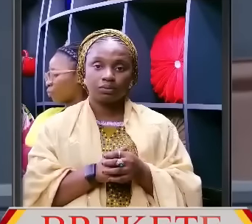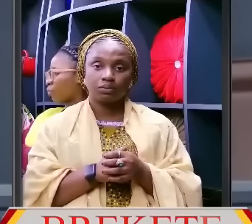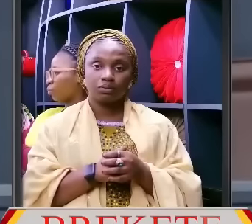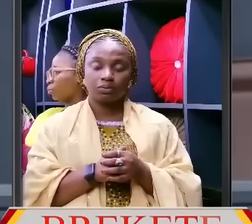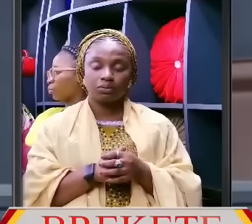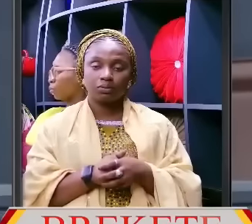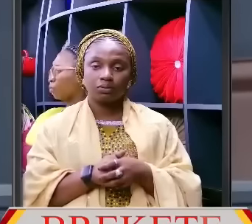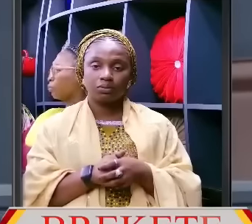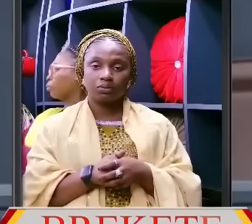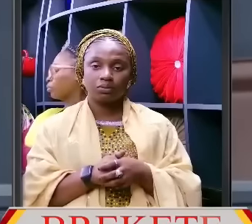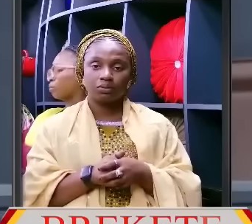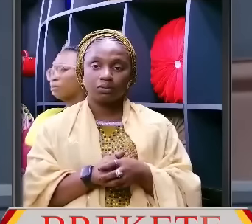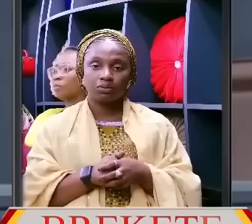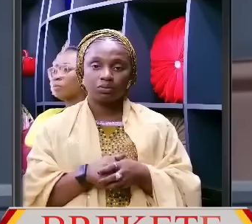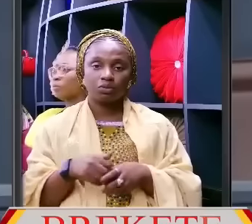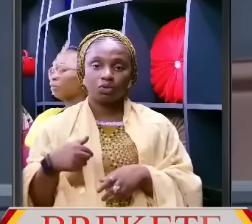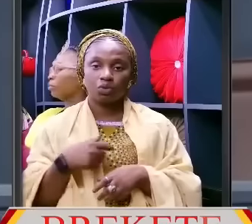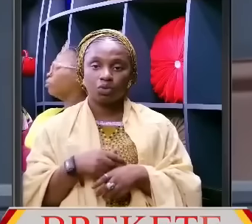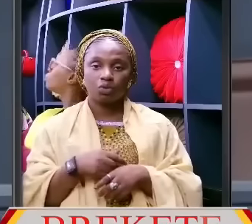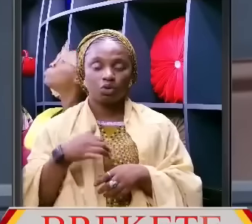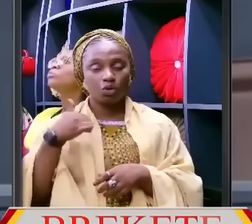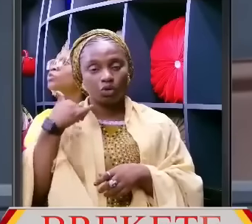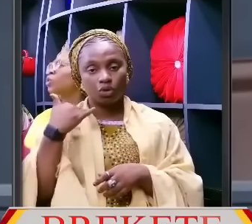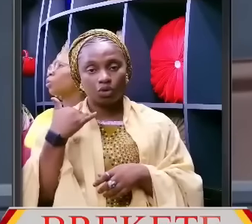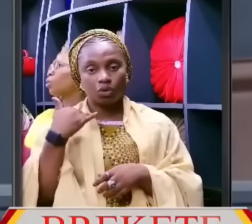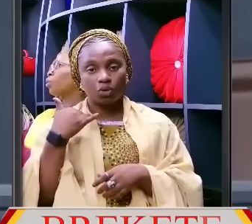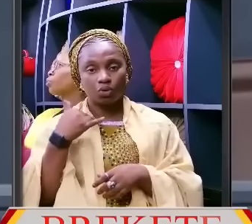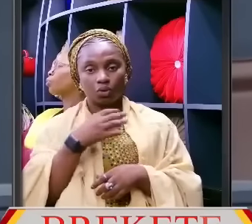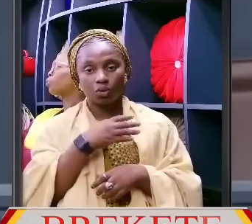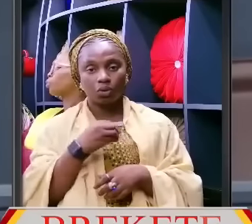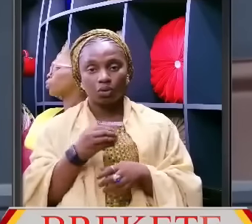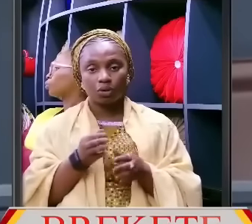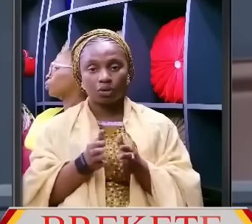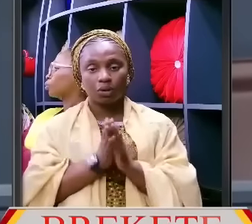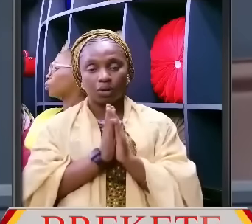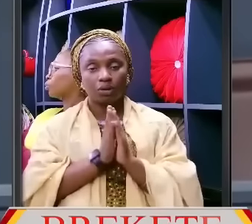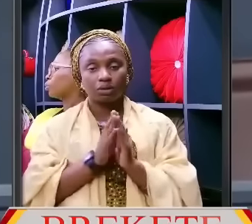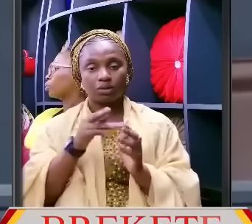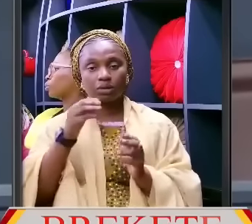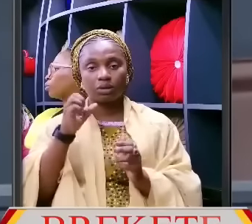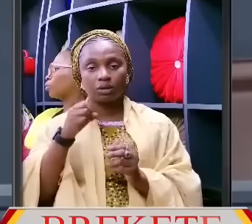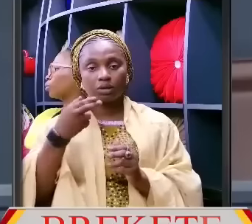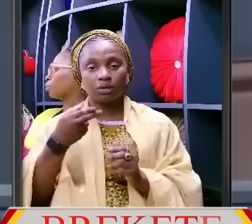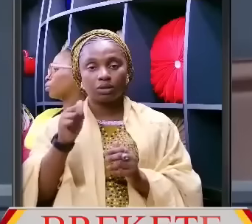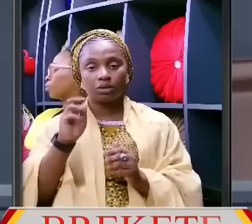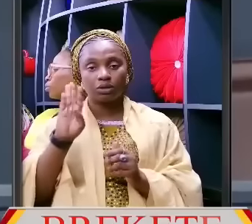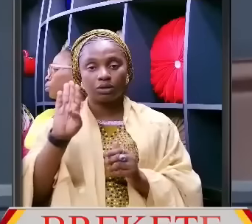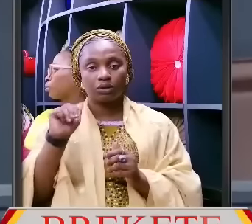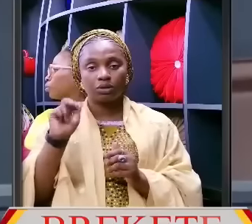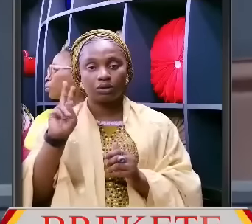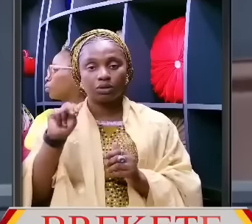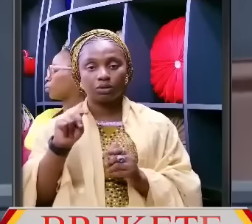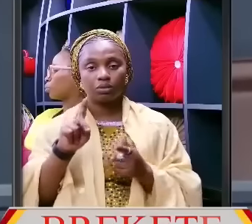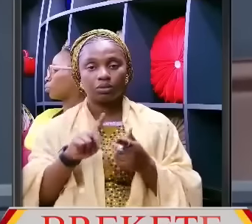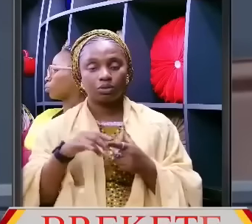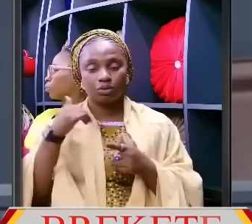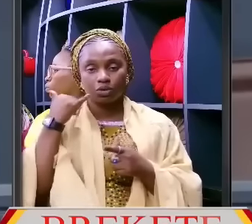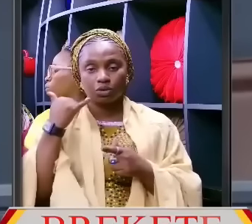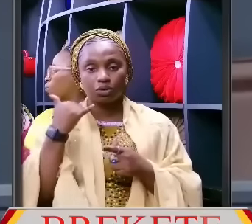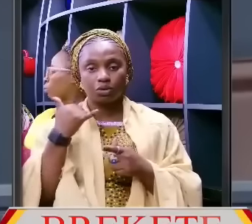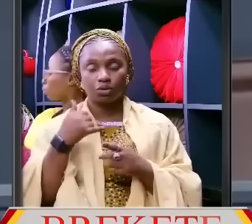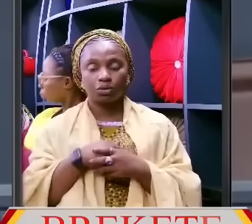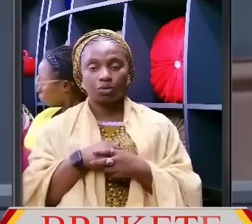Shaban. Yeah. We go come add Shaban. There will be okay. Don't worry.